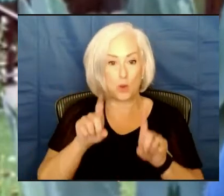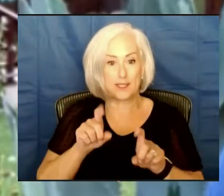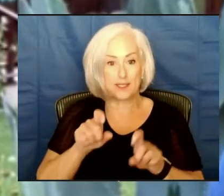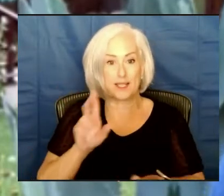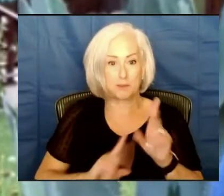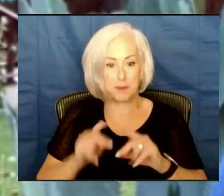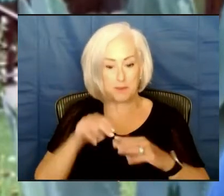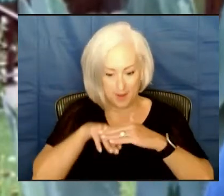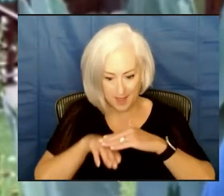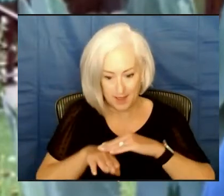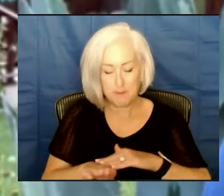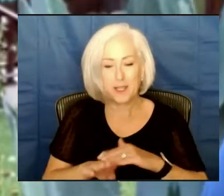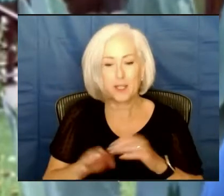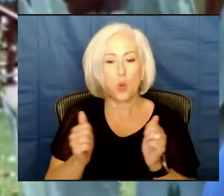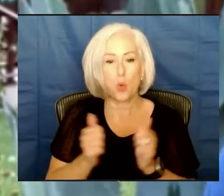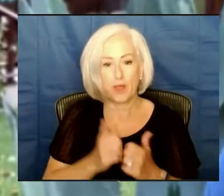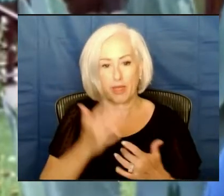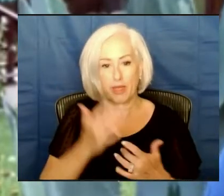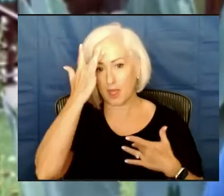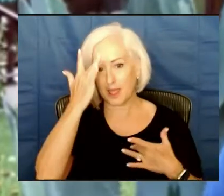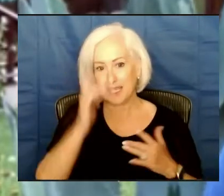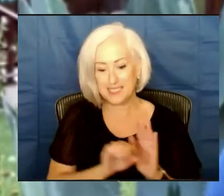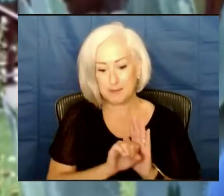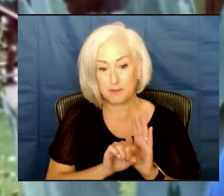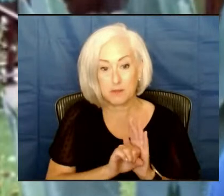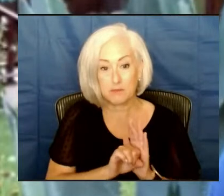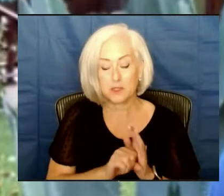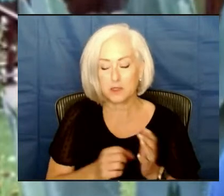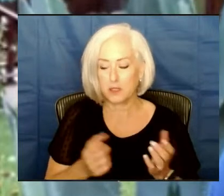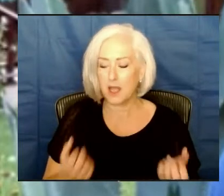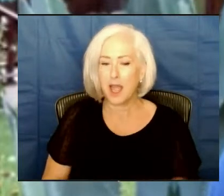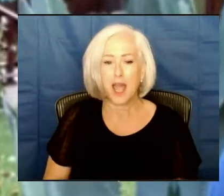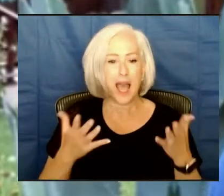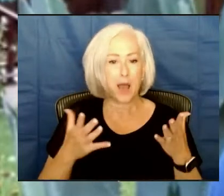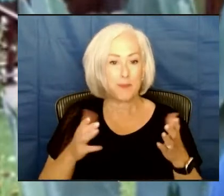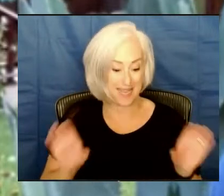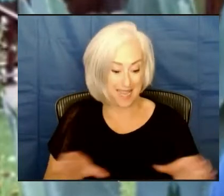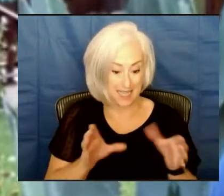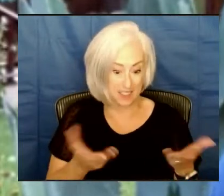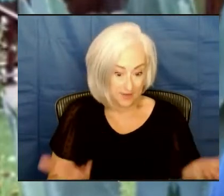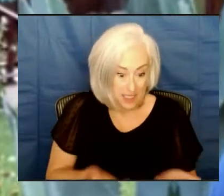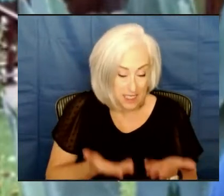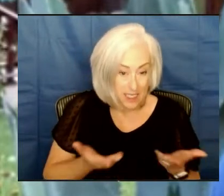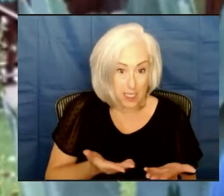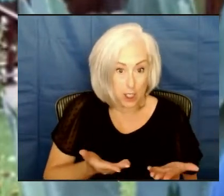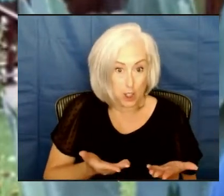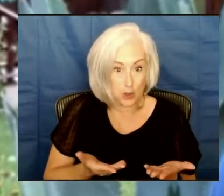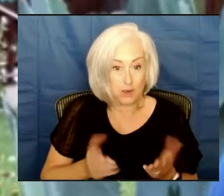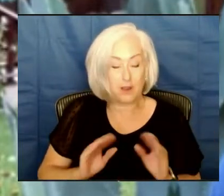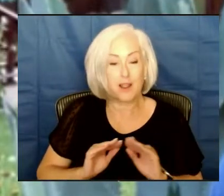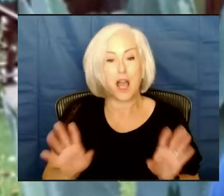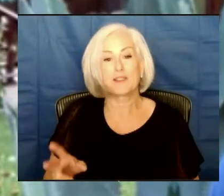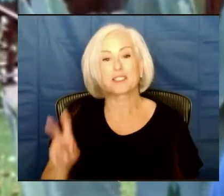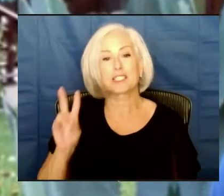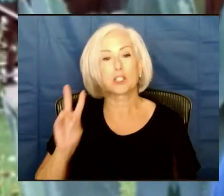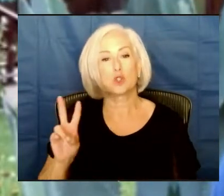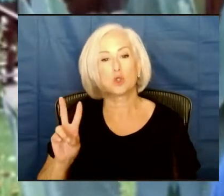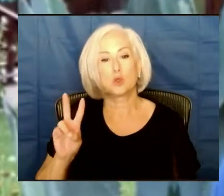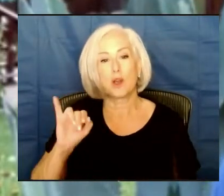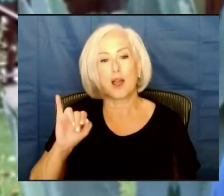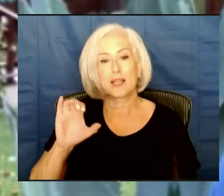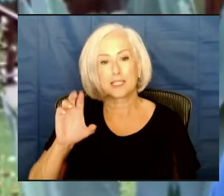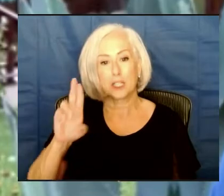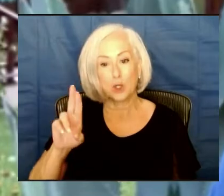have symptoms. So how many are actively here for that? Obviously, we have 2 in the ICU, but luckily not on the